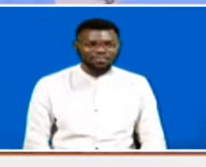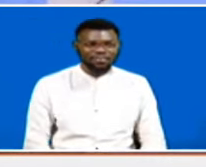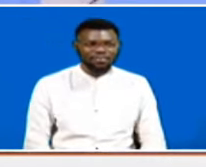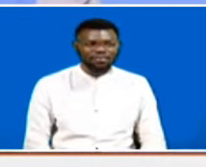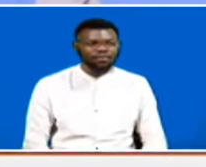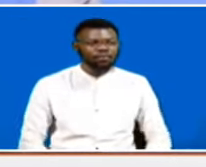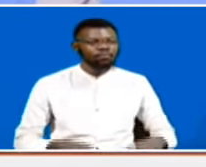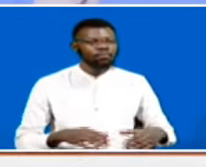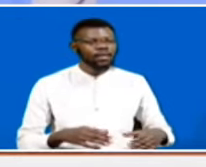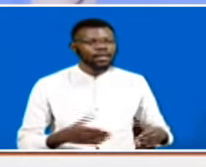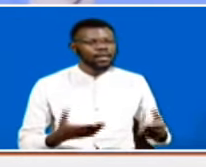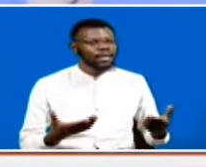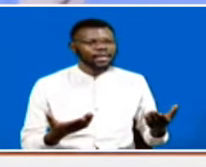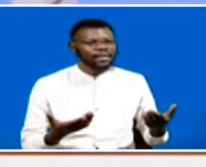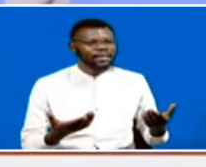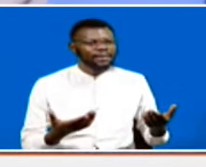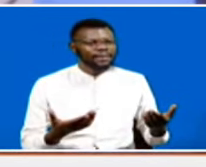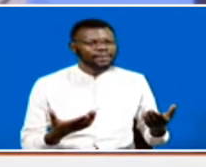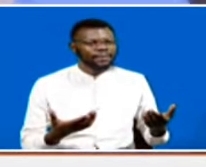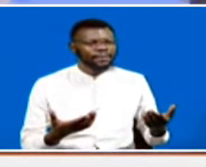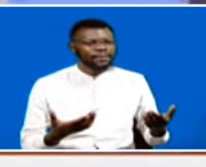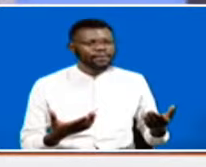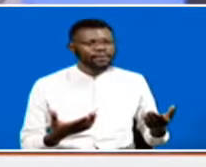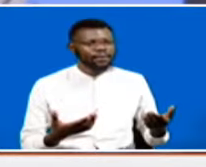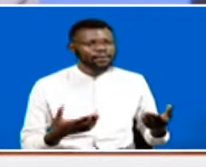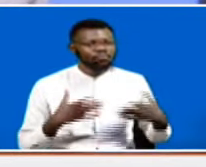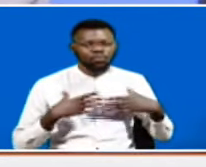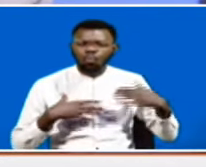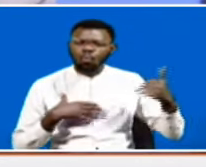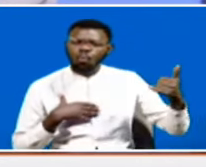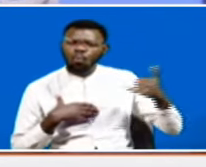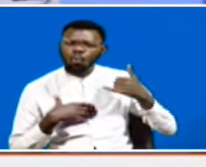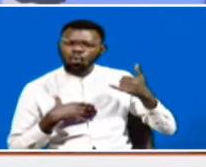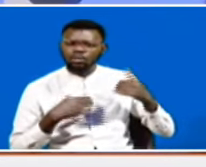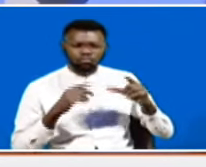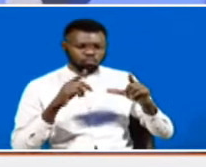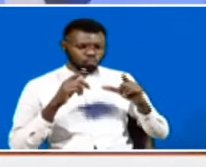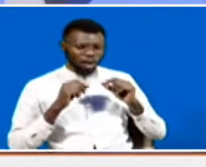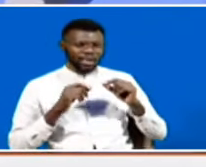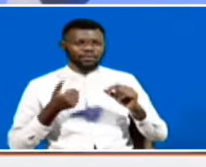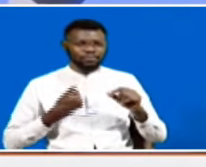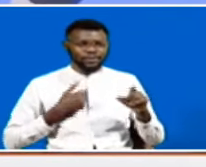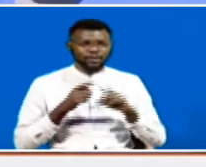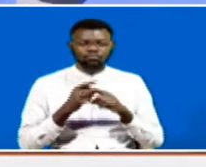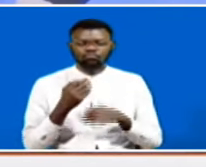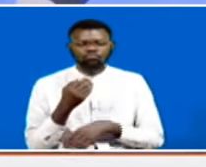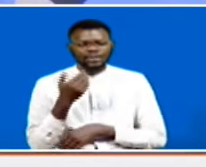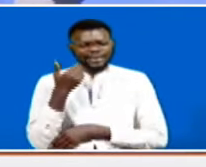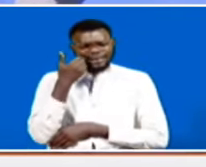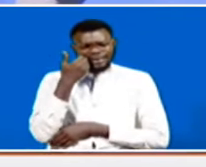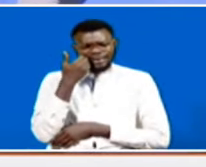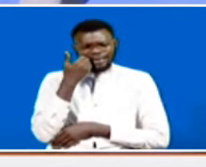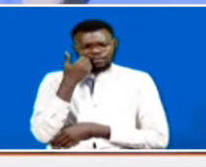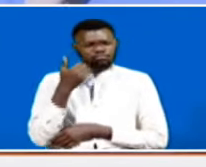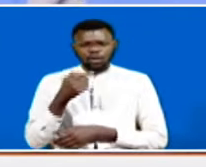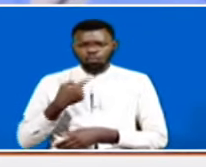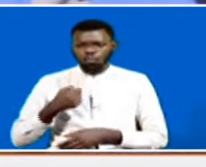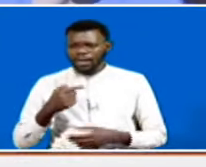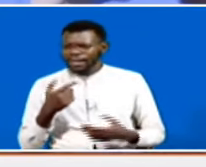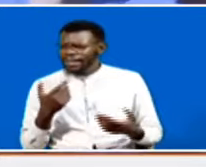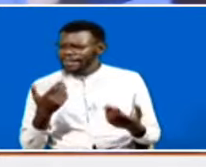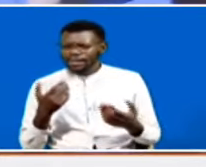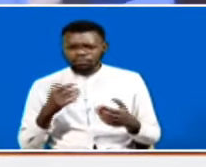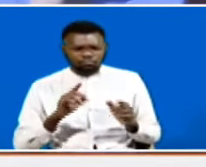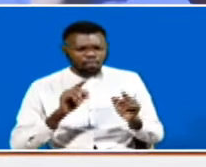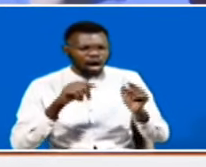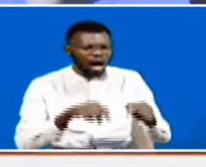Wakatuambia ako hai, ako mzuri. Alafu baadaye wakasima simu. Tukafikiria hebu tusukuje hapa